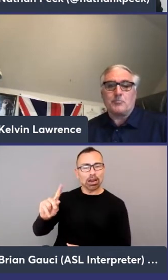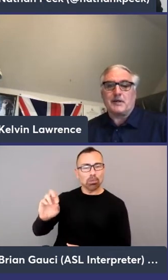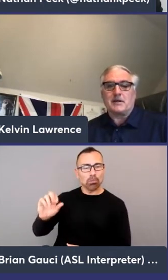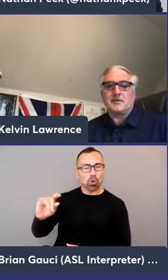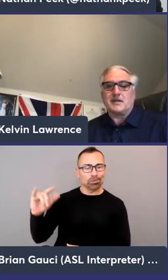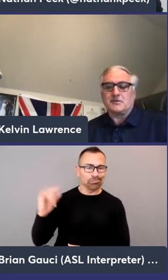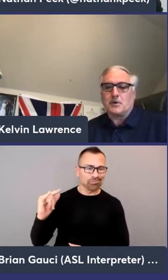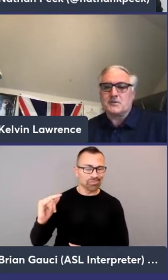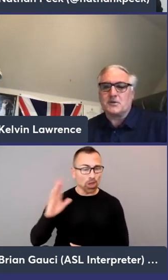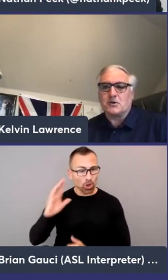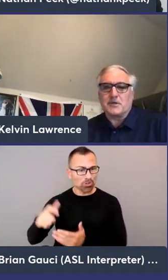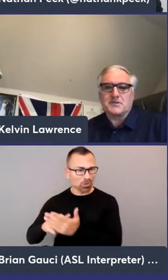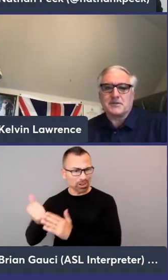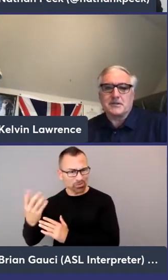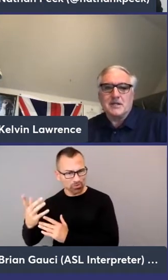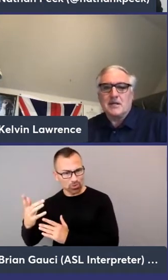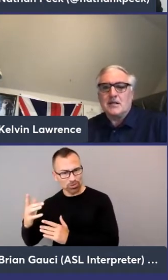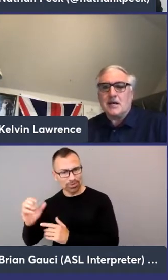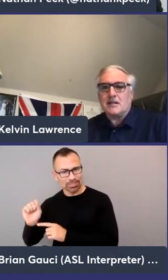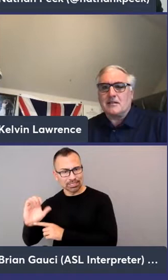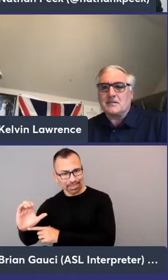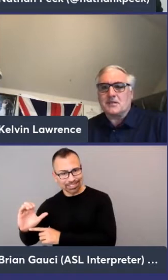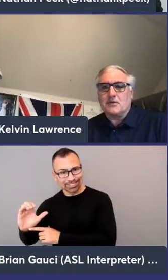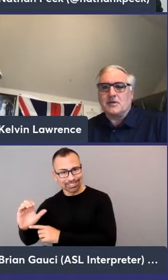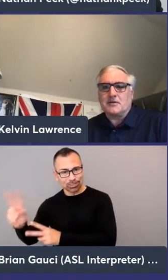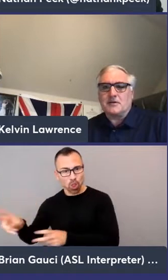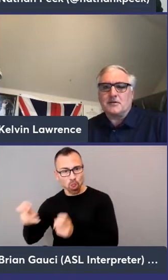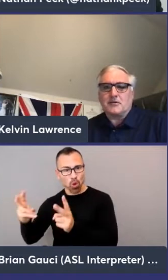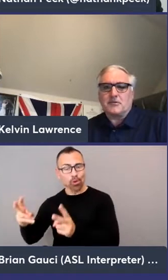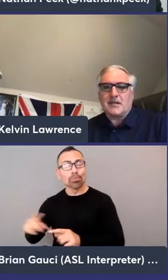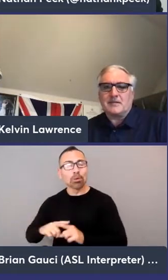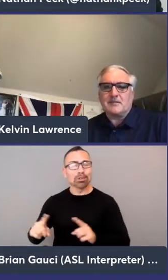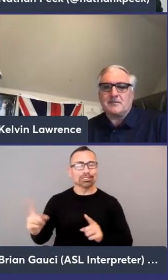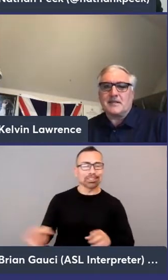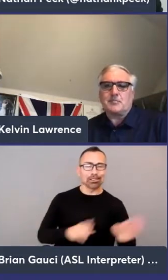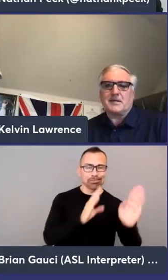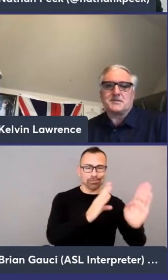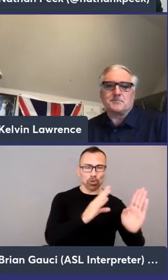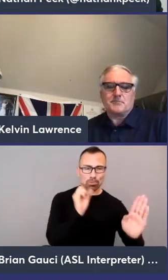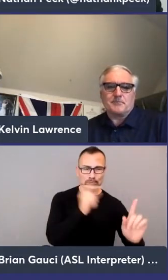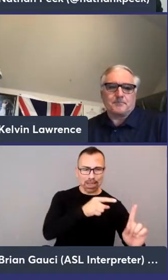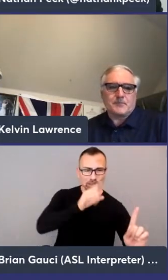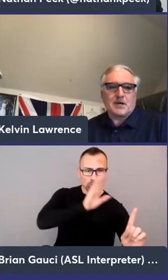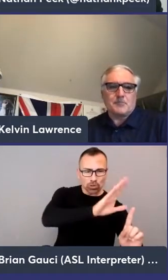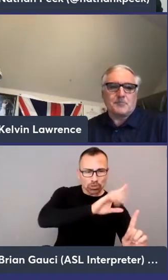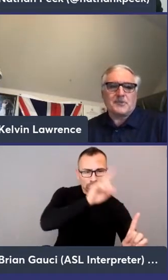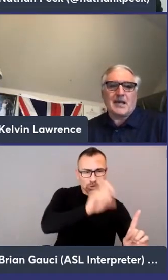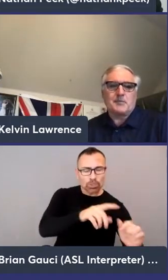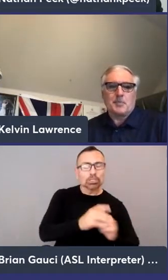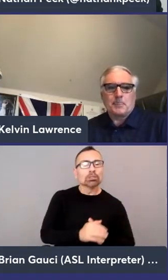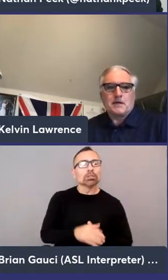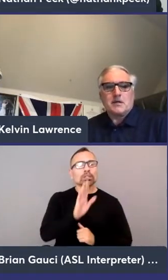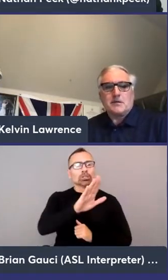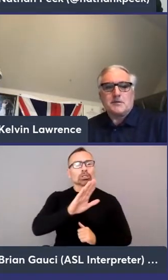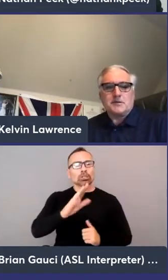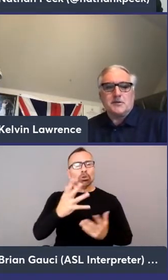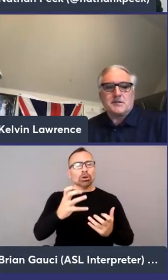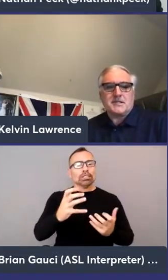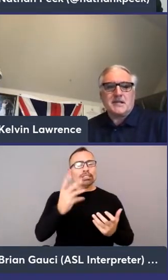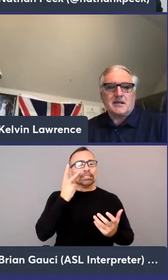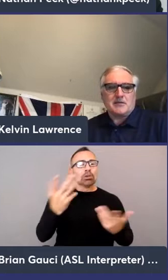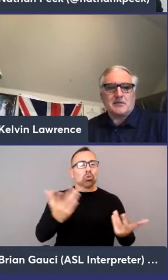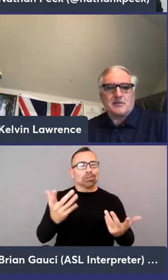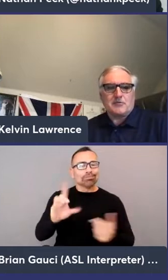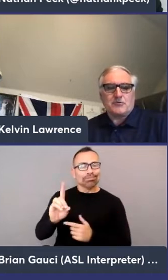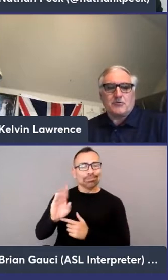I hop back over here to answer your question, and let's go look at the Create Database tab, you can